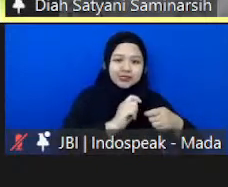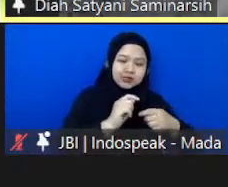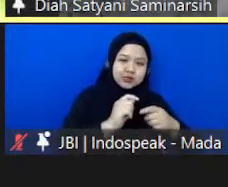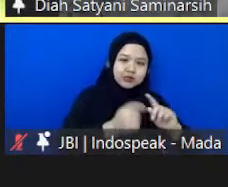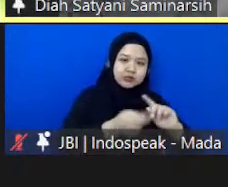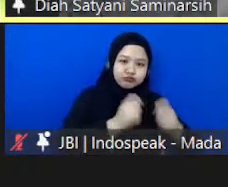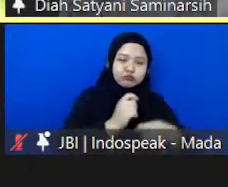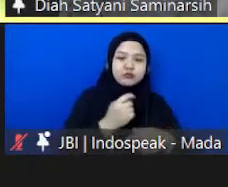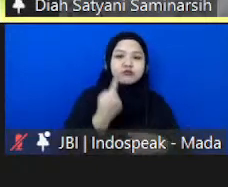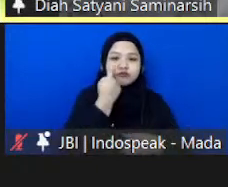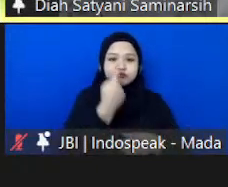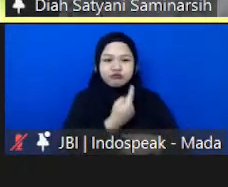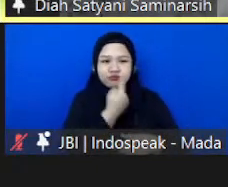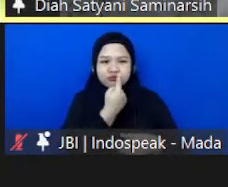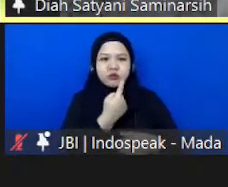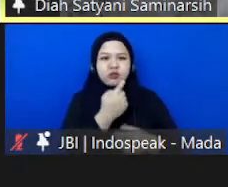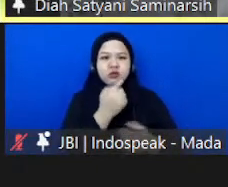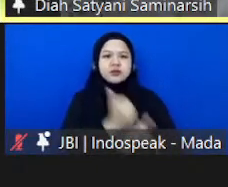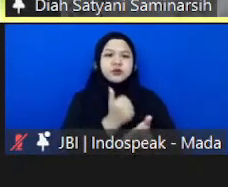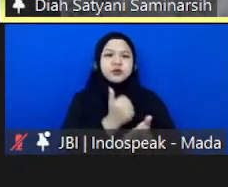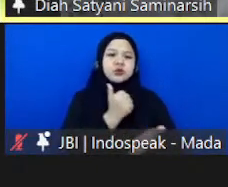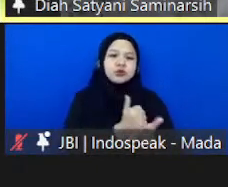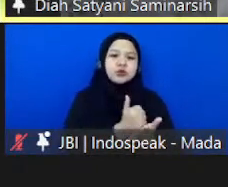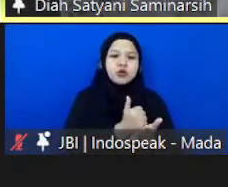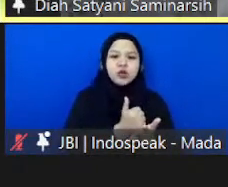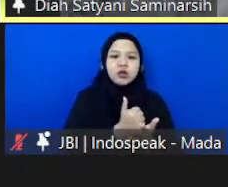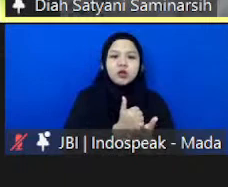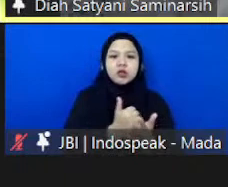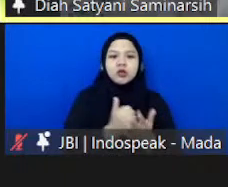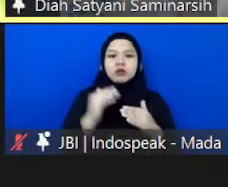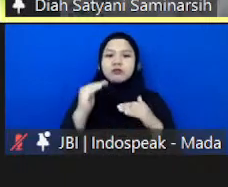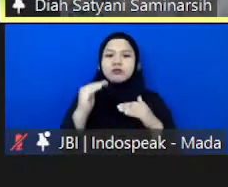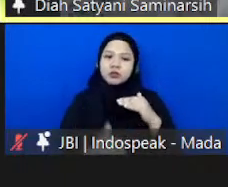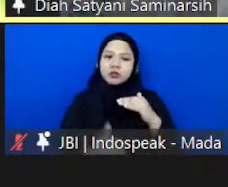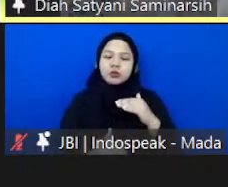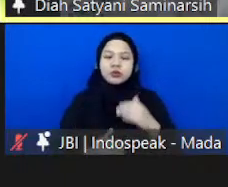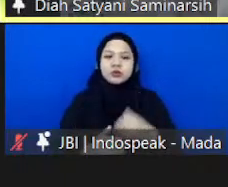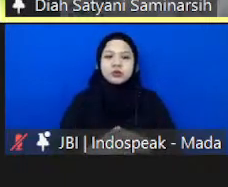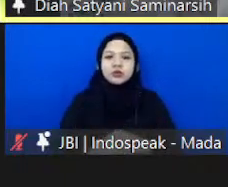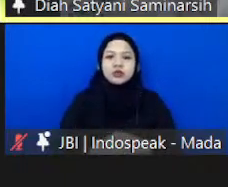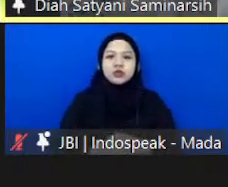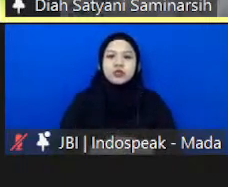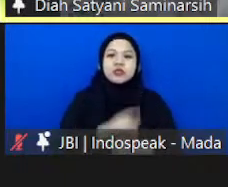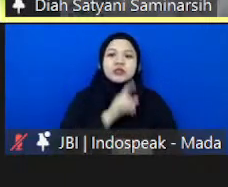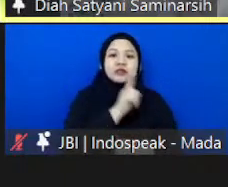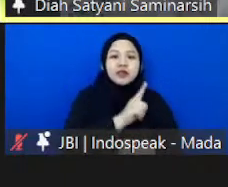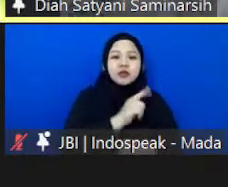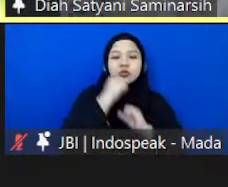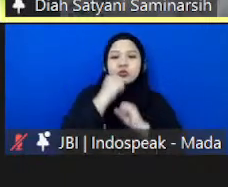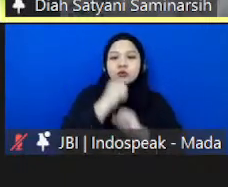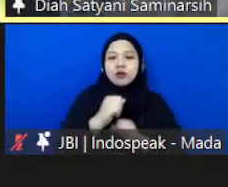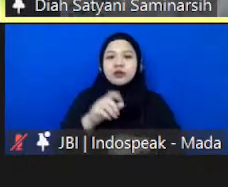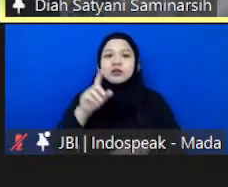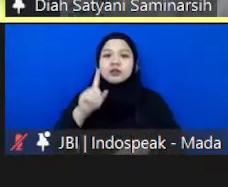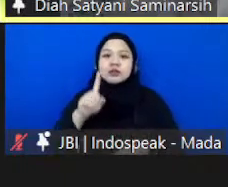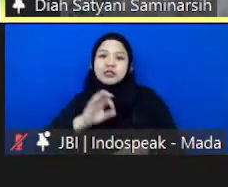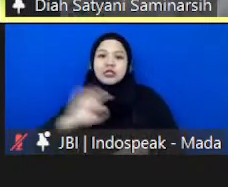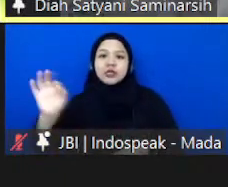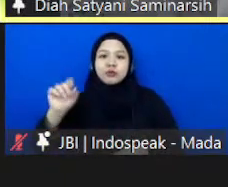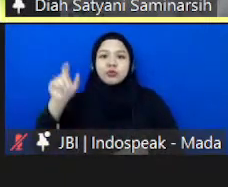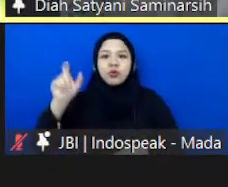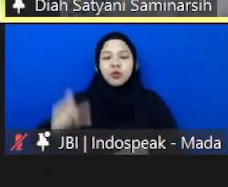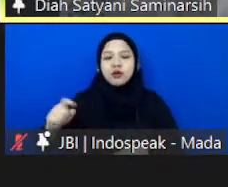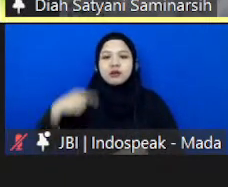initially it was very low. It's below 1 per 1,000 people per